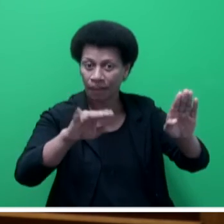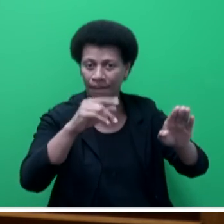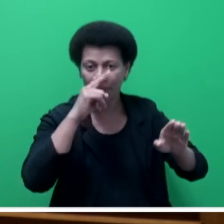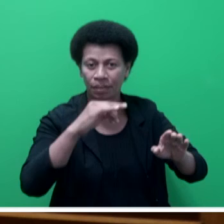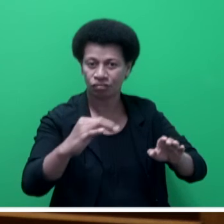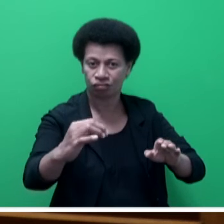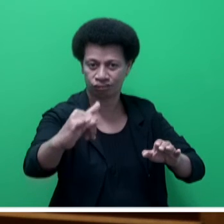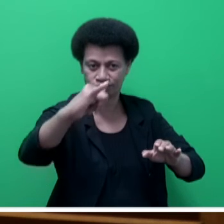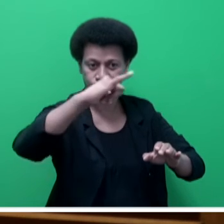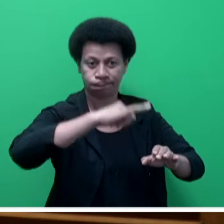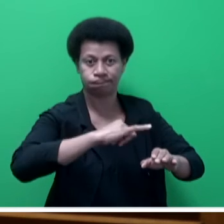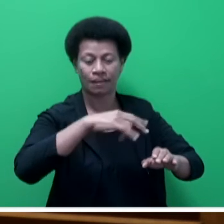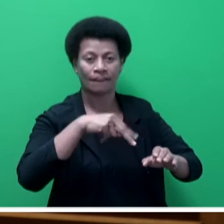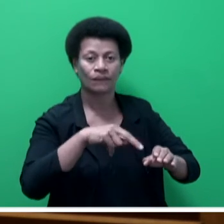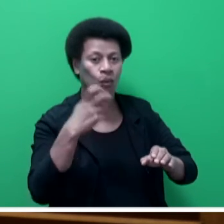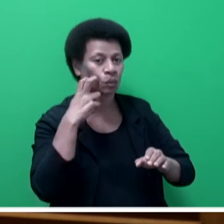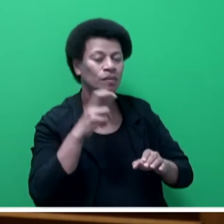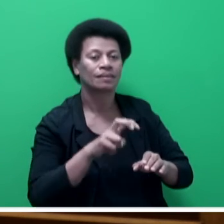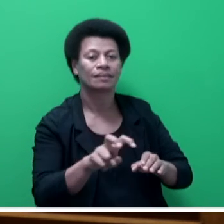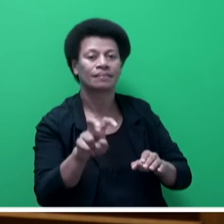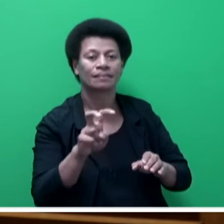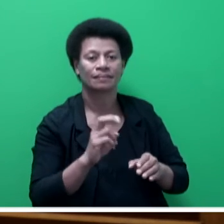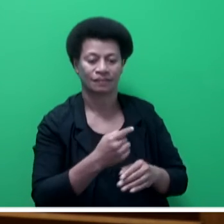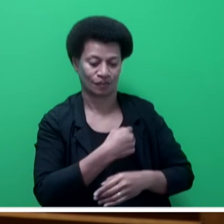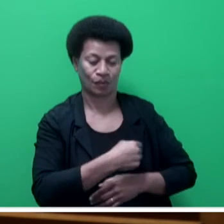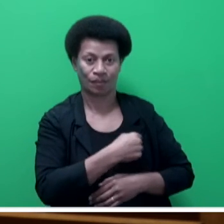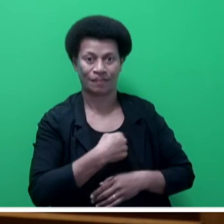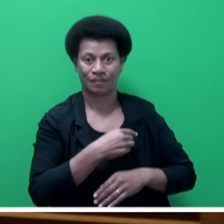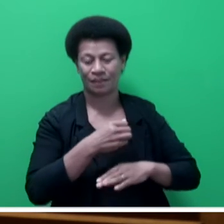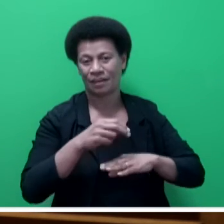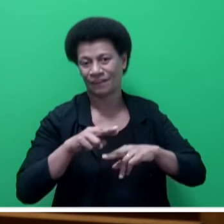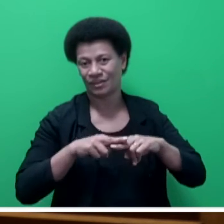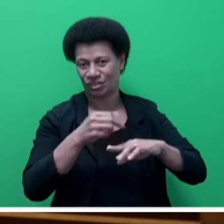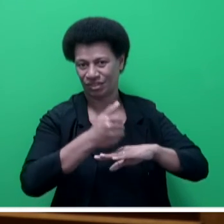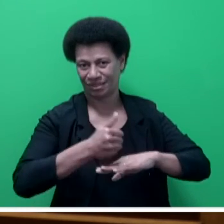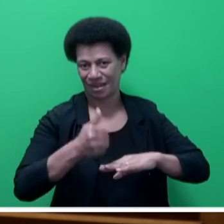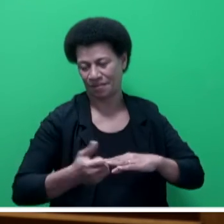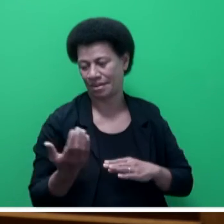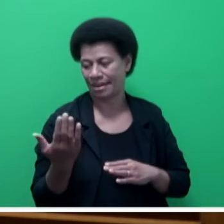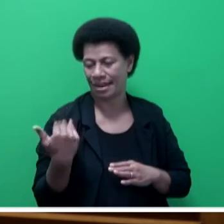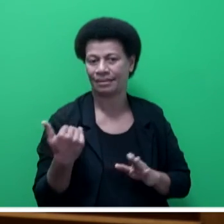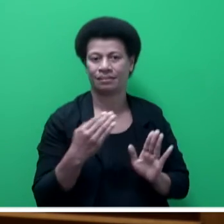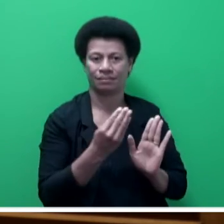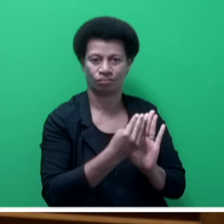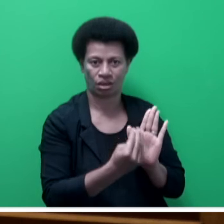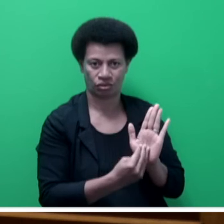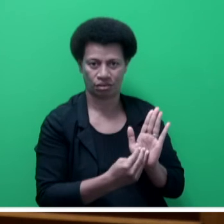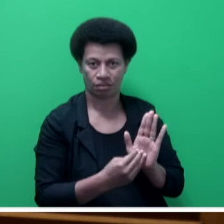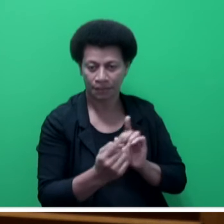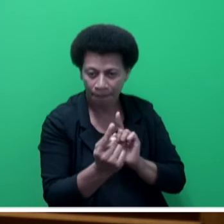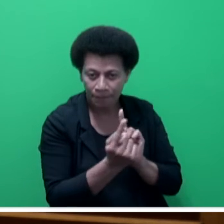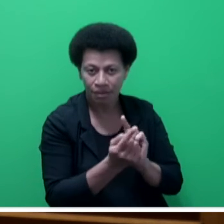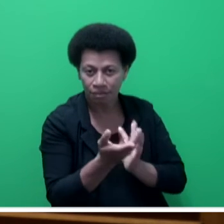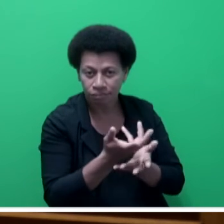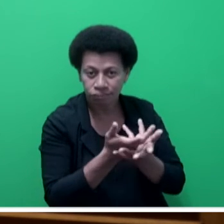a result of the $60 million travel stipend commitment by the Fijian government in the last budget, and a quick meeting with Fiji Airways about a week